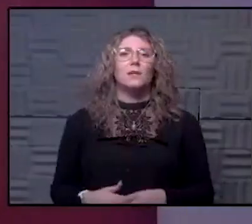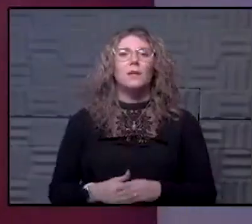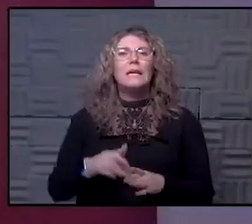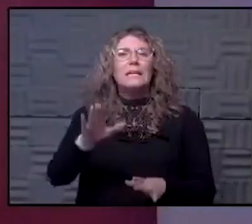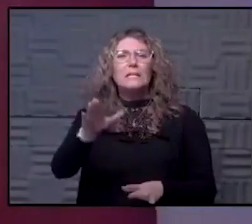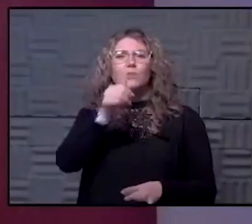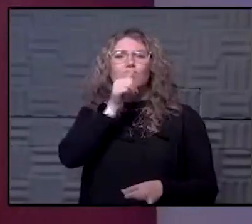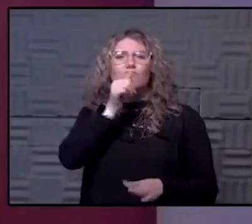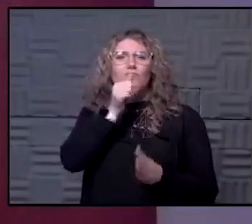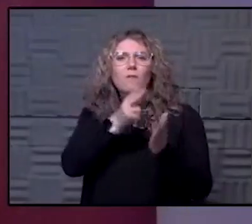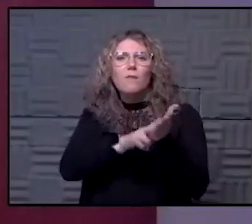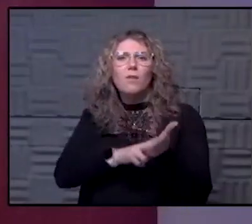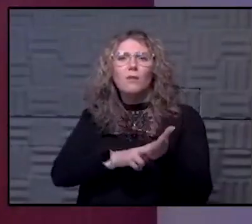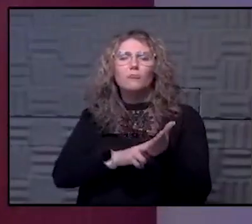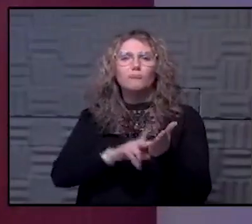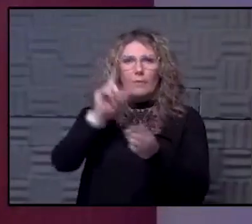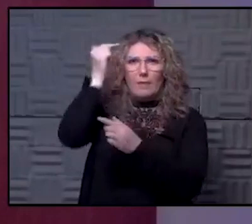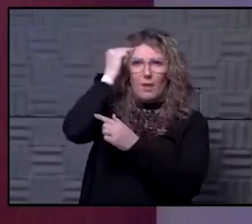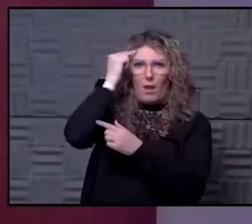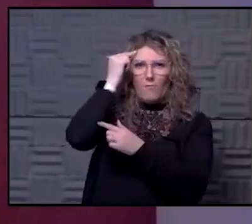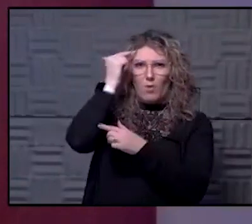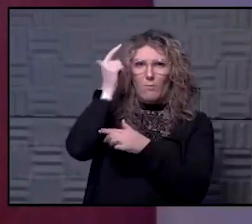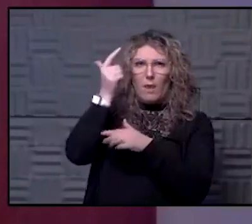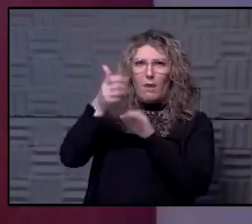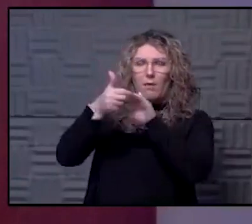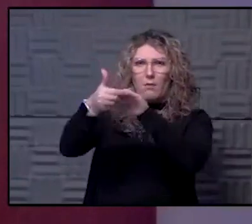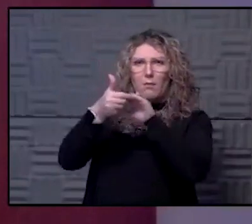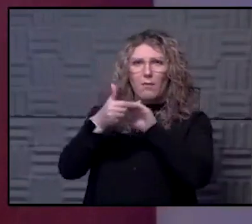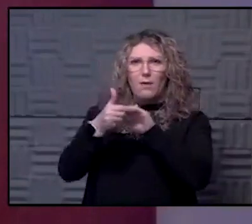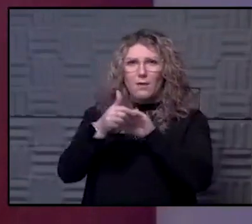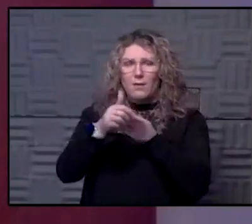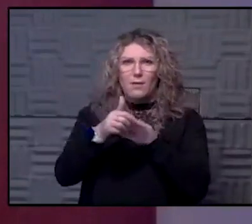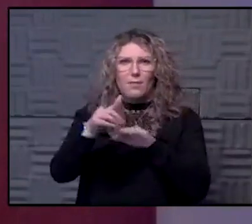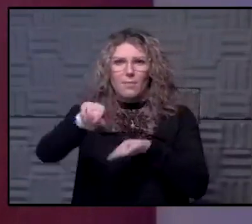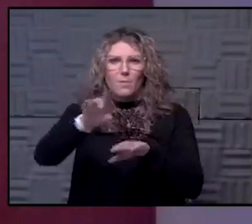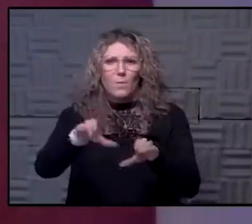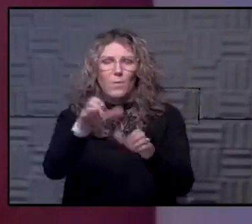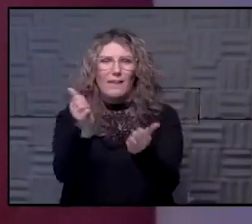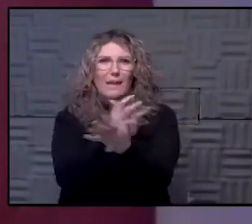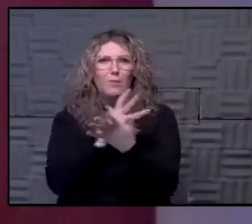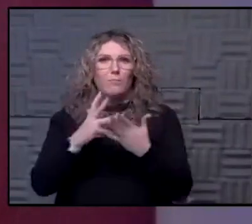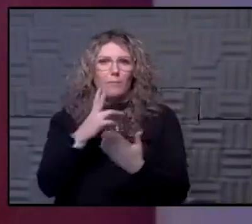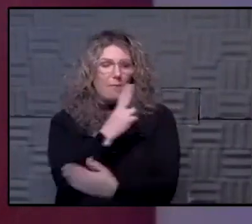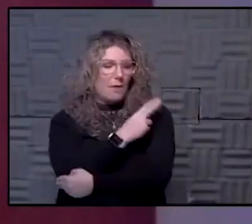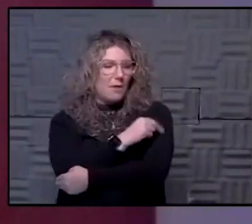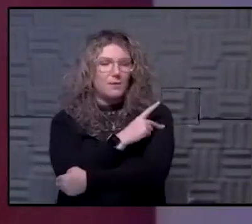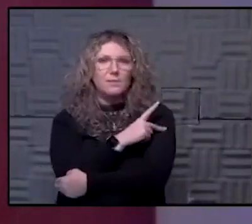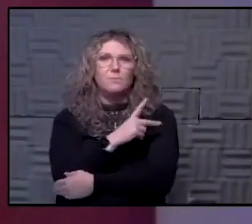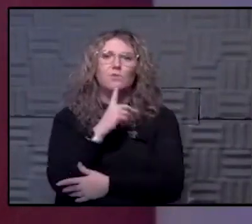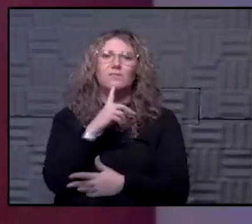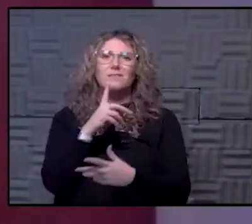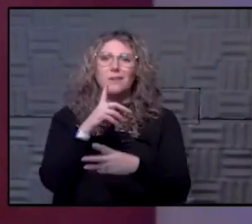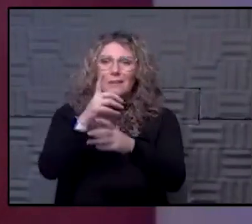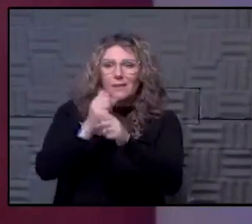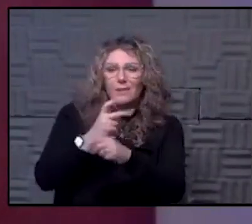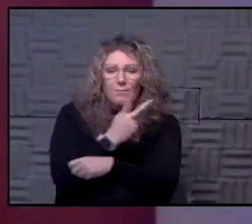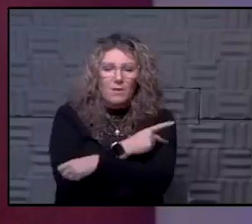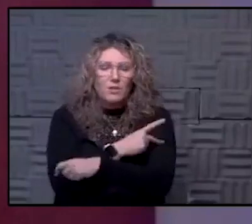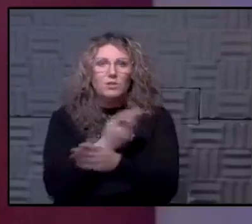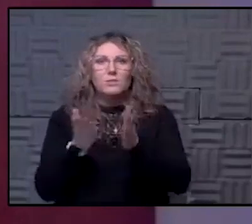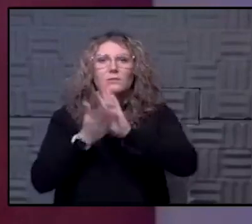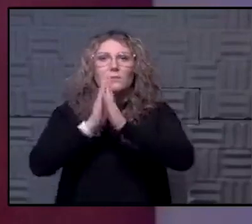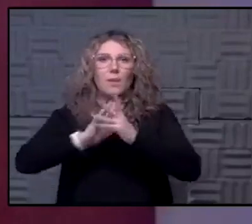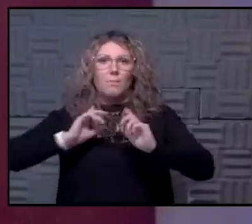private contractors with the government who go and do all the legwork at the hospitals to try to get the patients to become